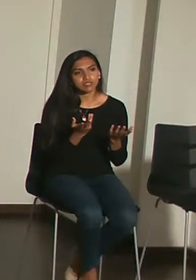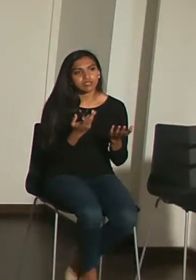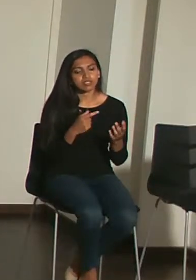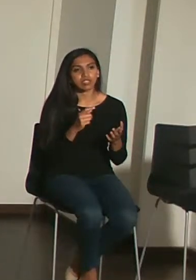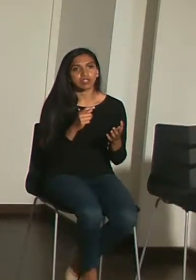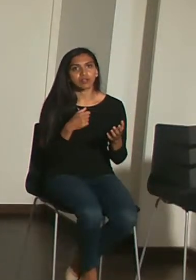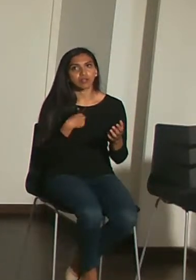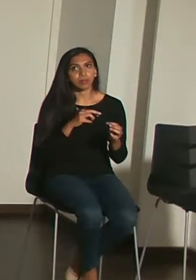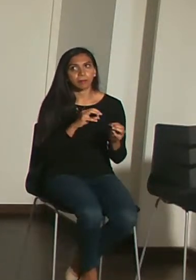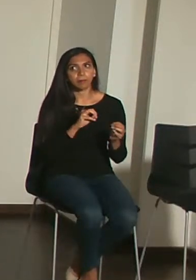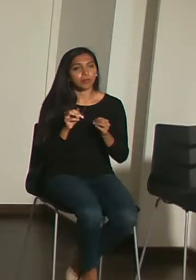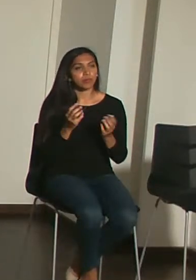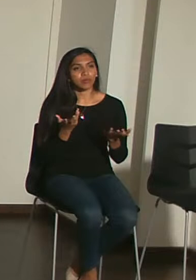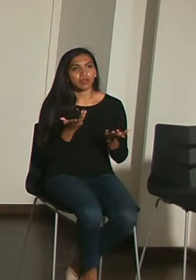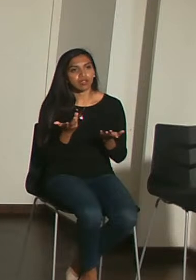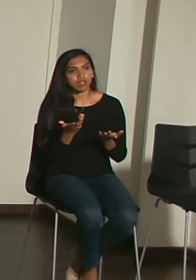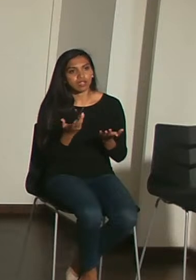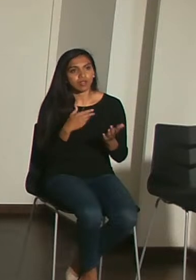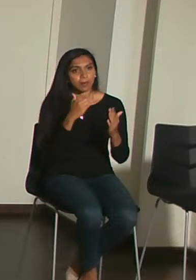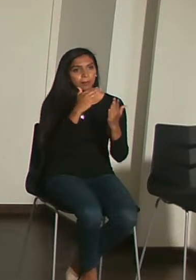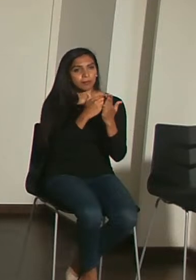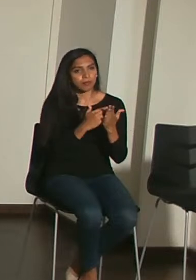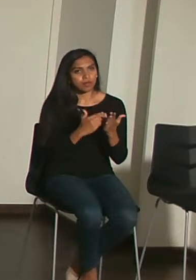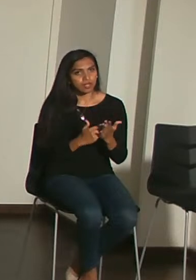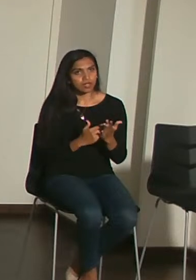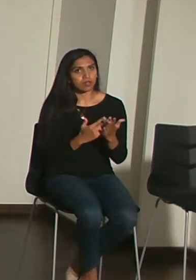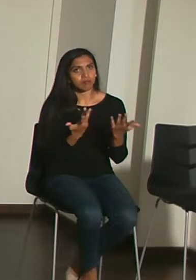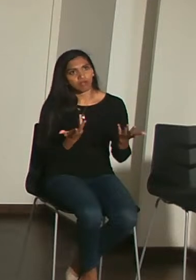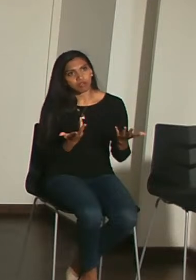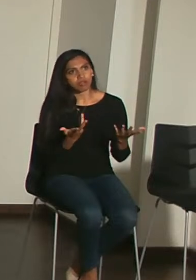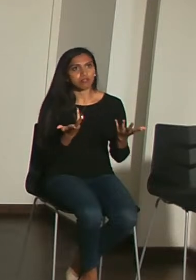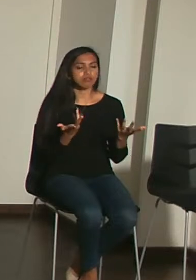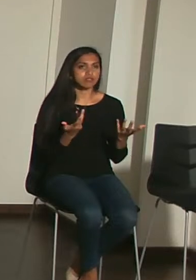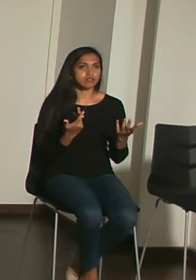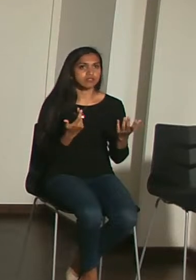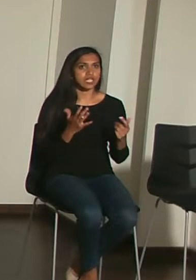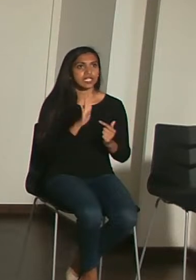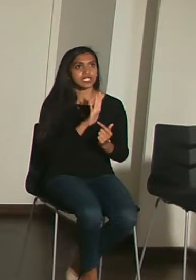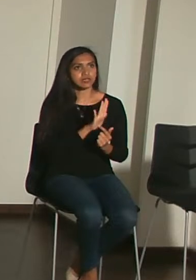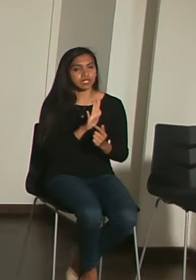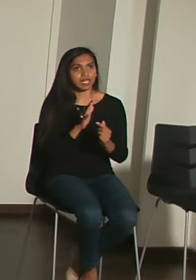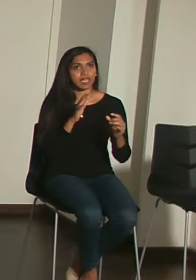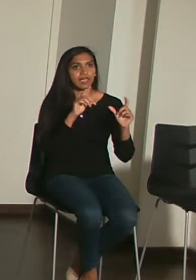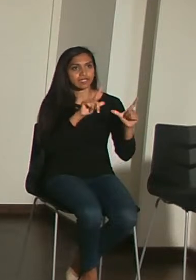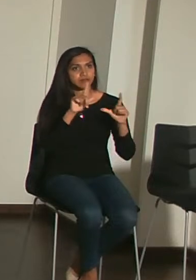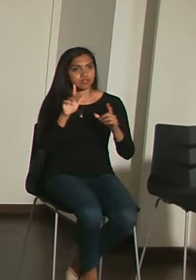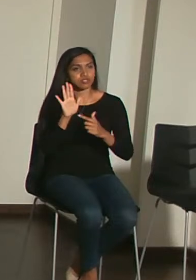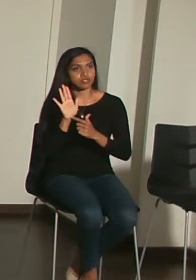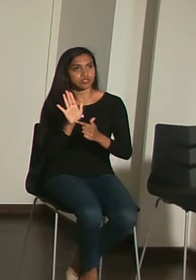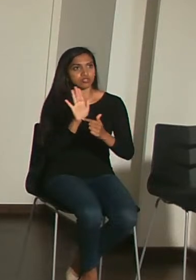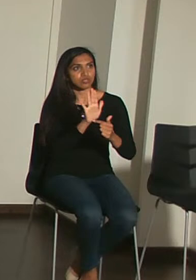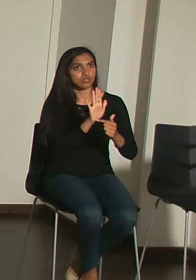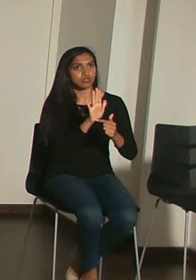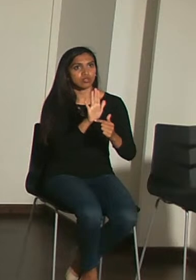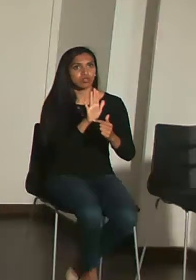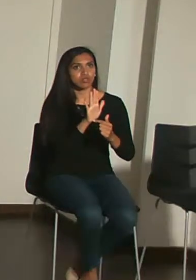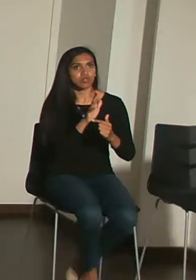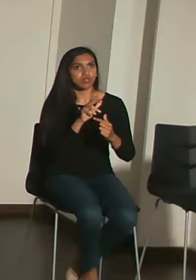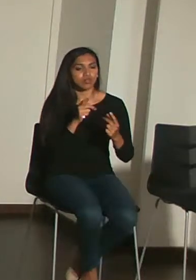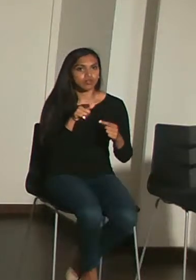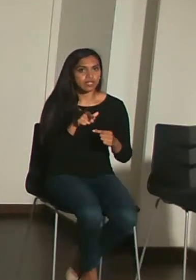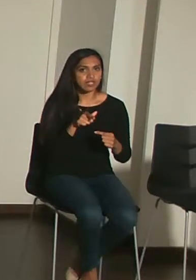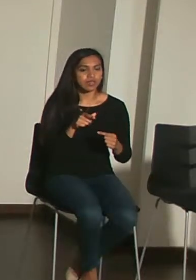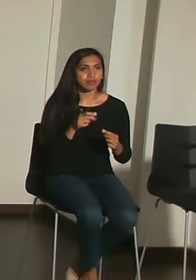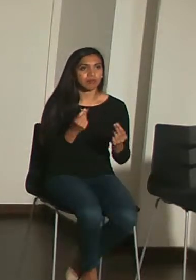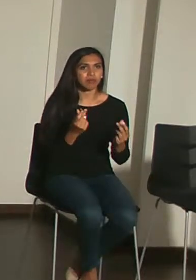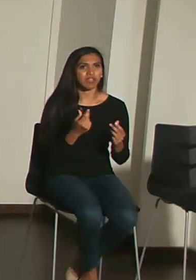of programming or exhibition making do we work with to avoid this very fast way of saying,